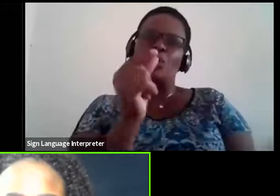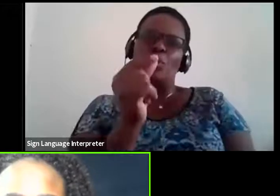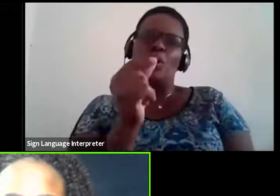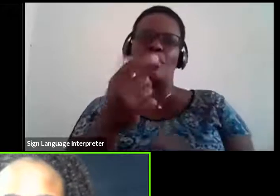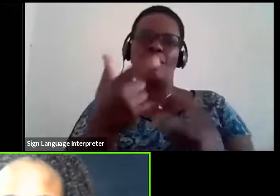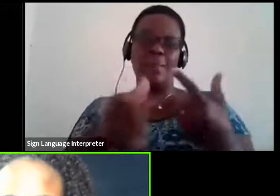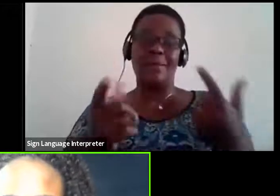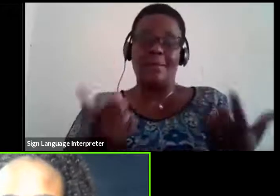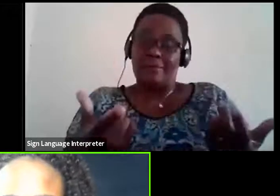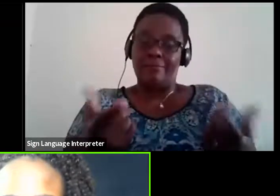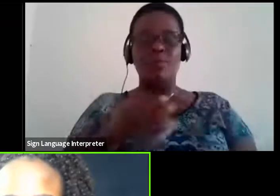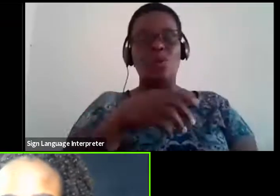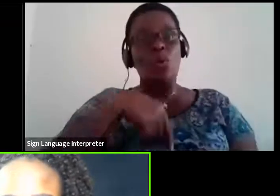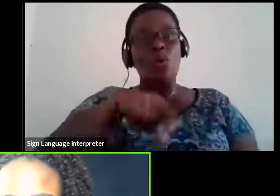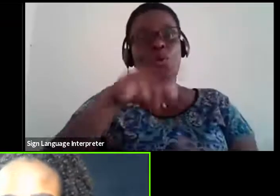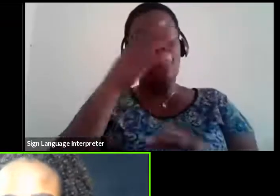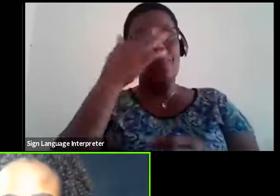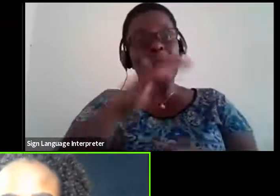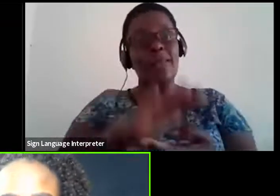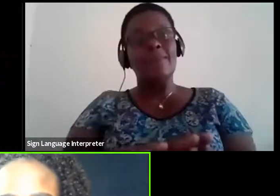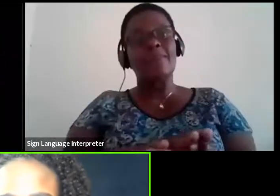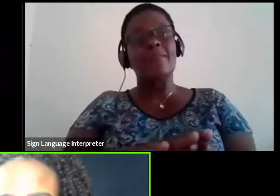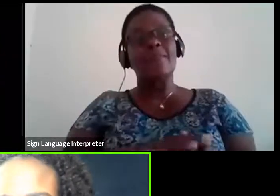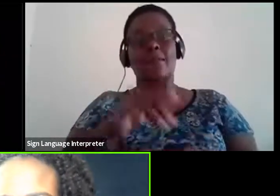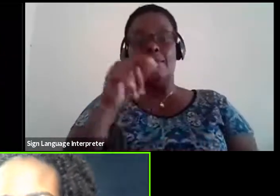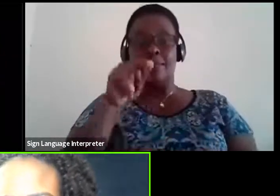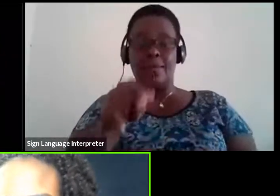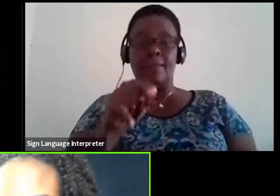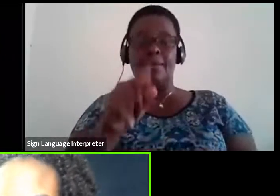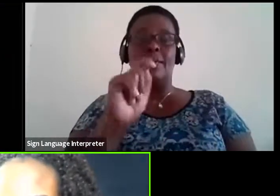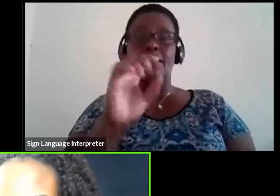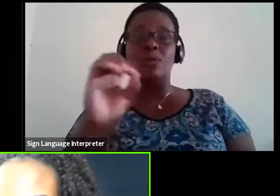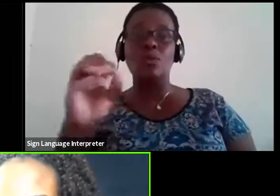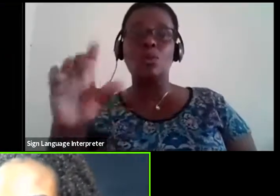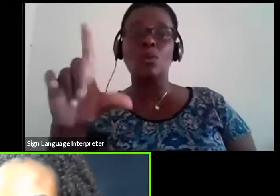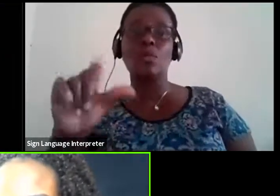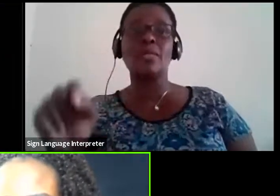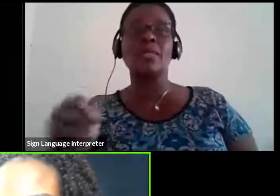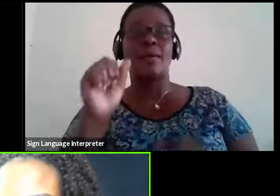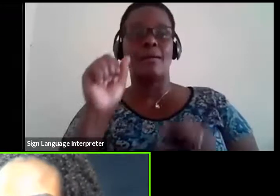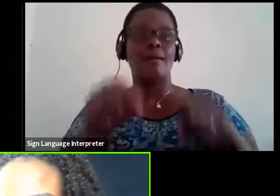us, you know, we believe that these tools, to some extent, will